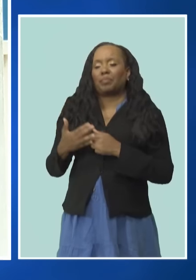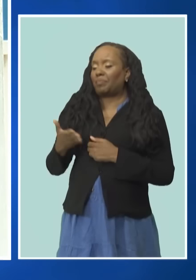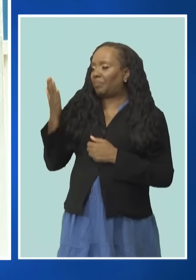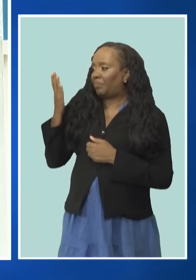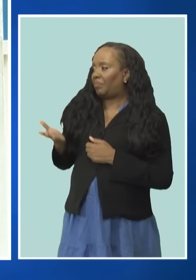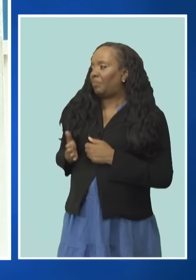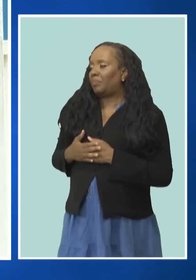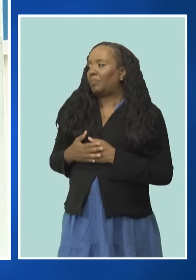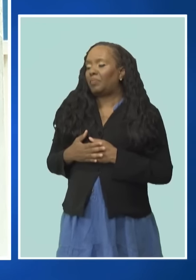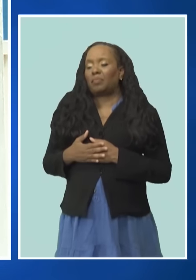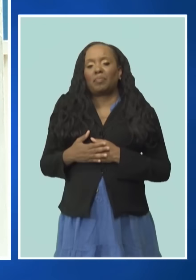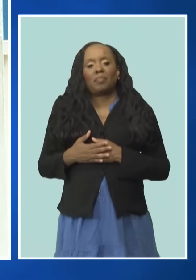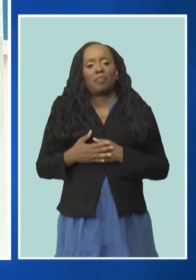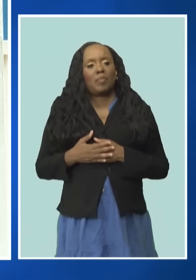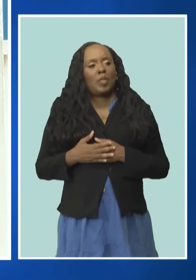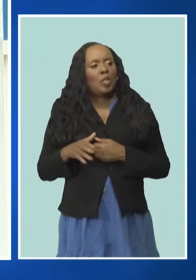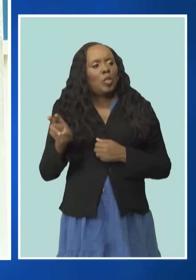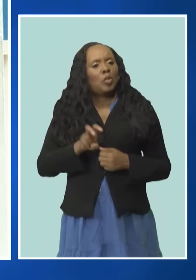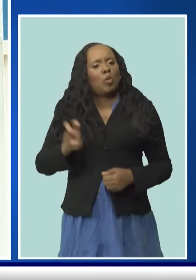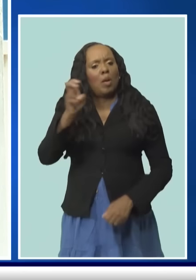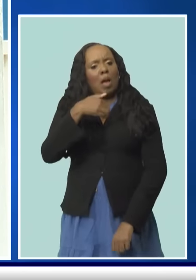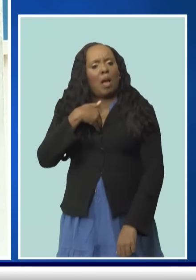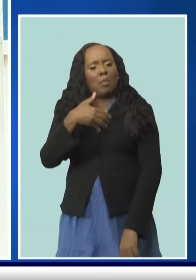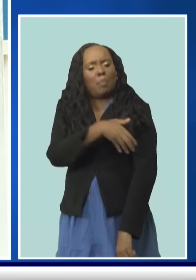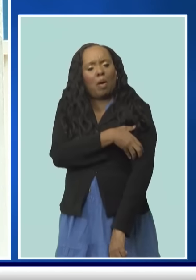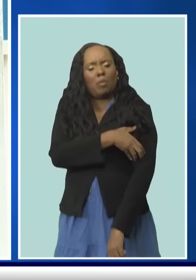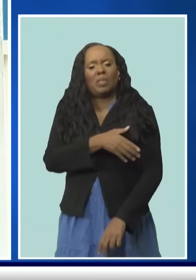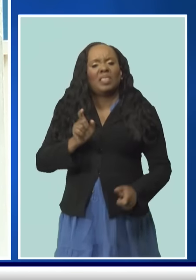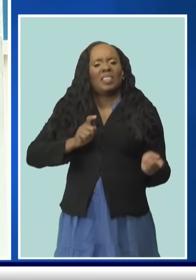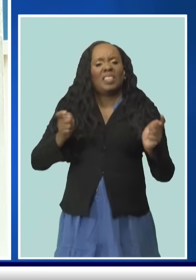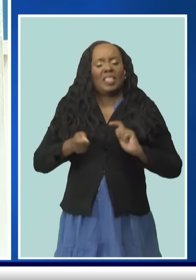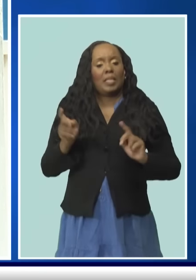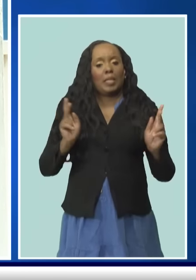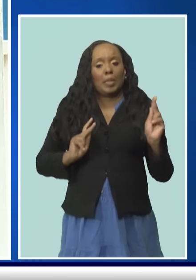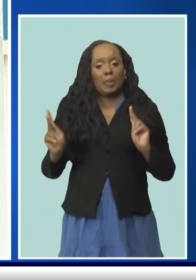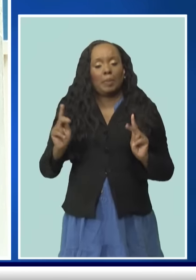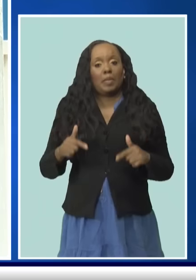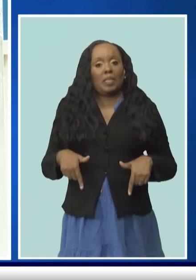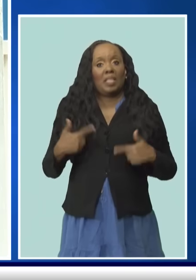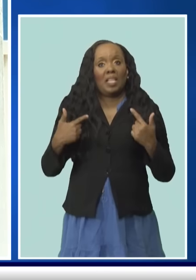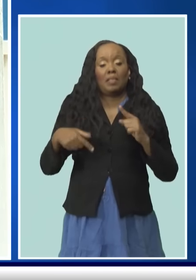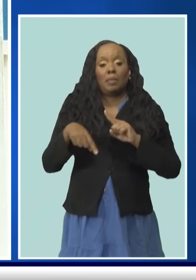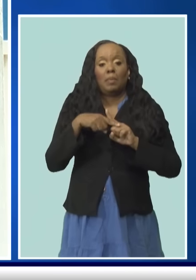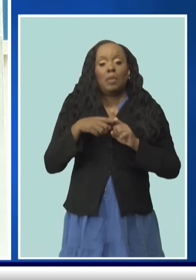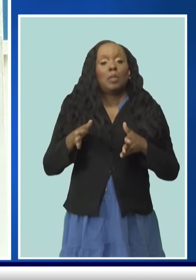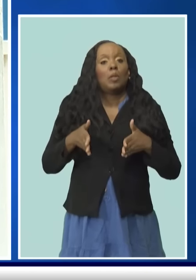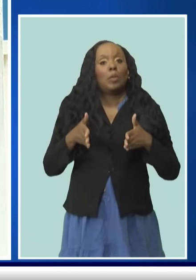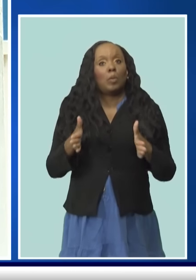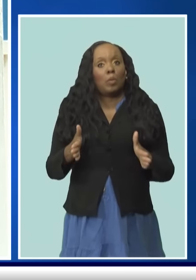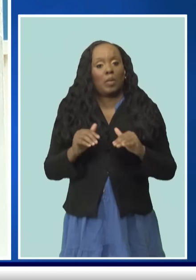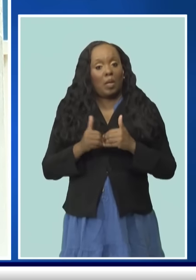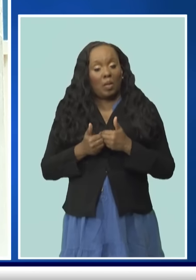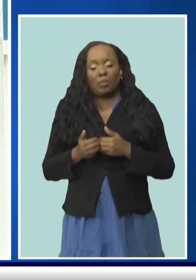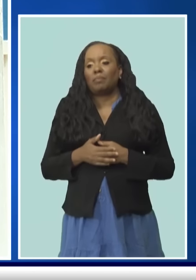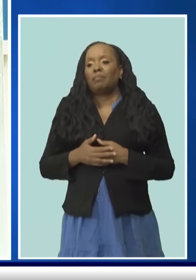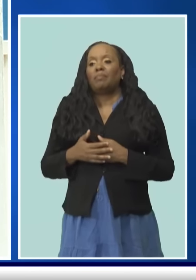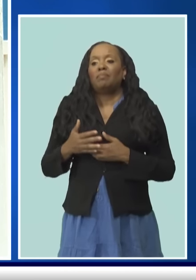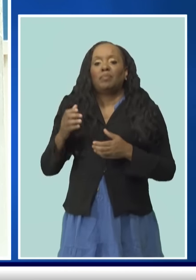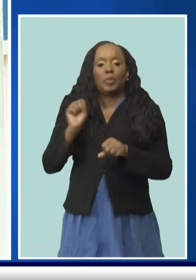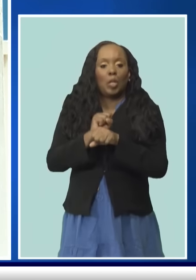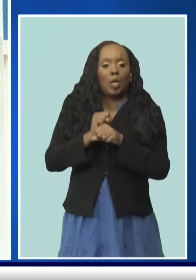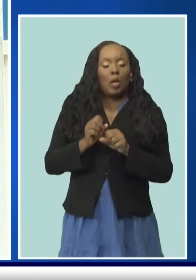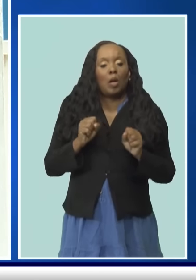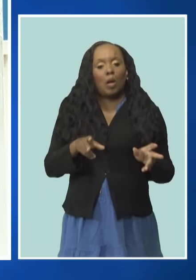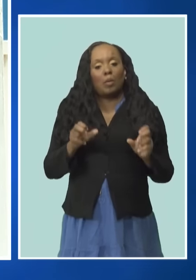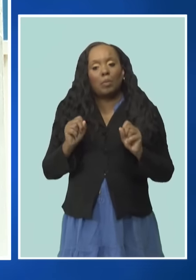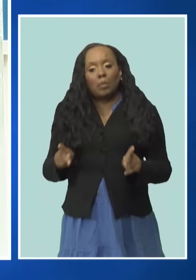the power of tourism to change the lives of each citizen in a positive way through employment opportunities and the